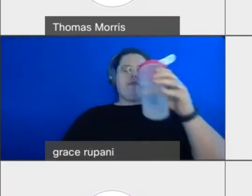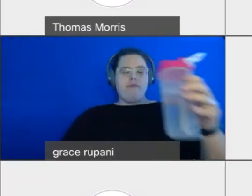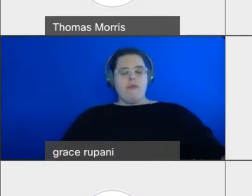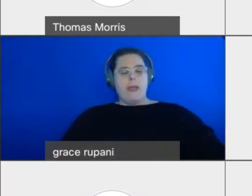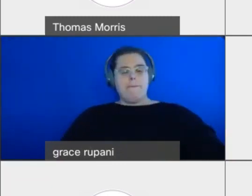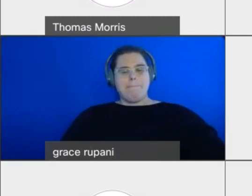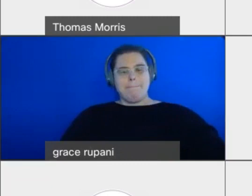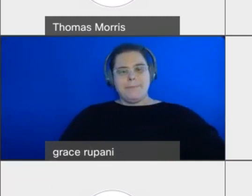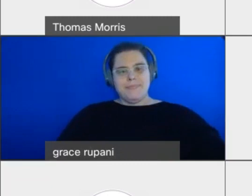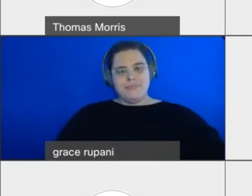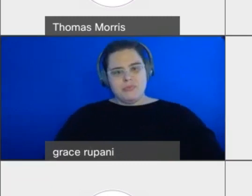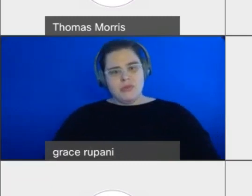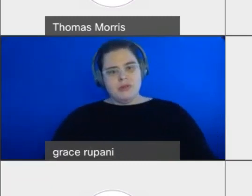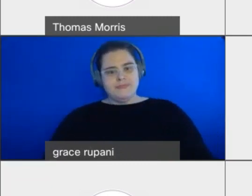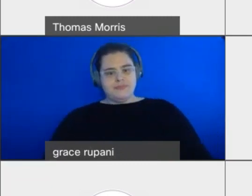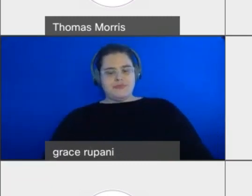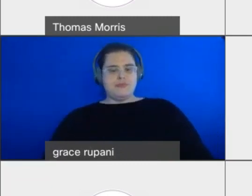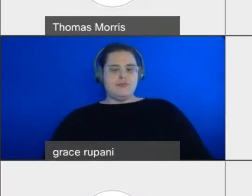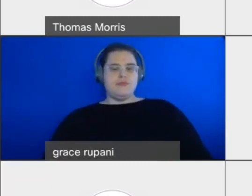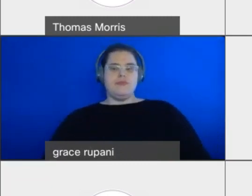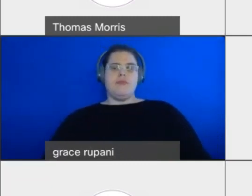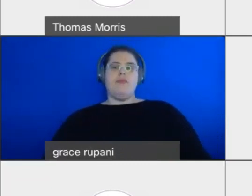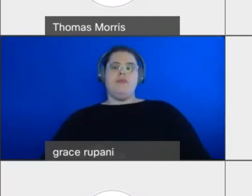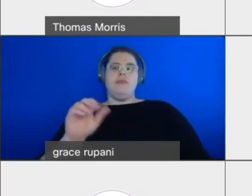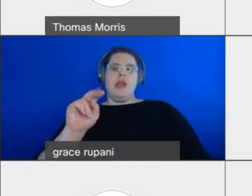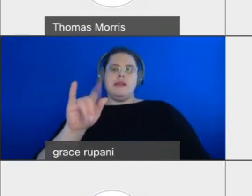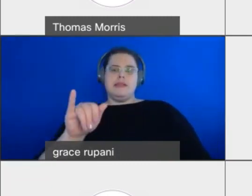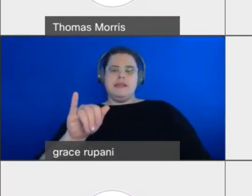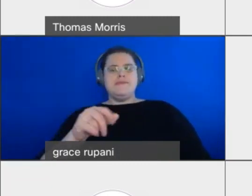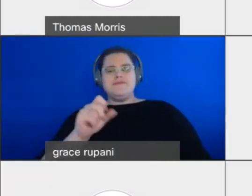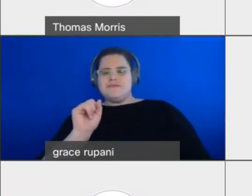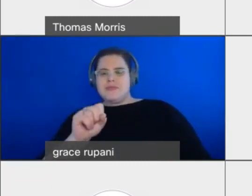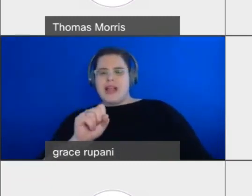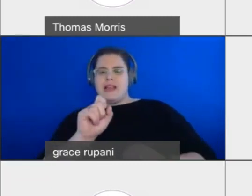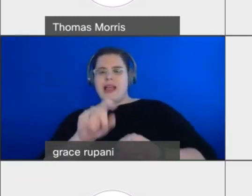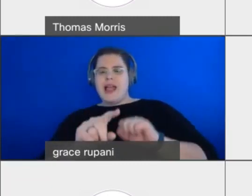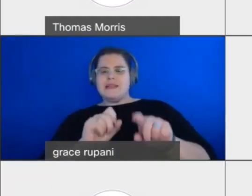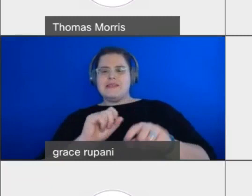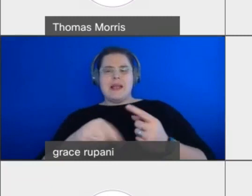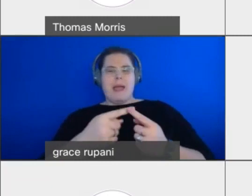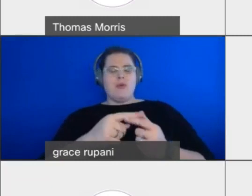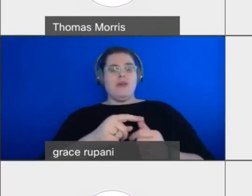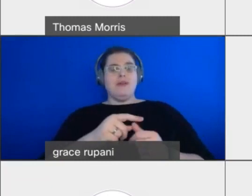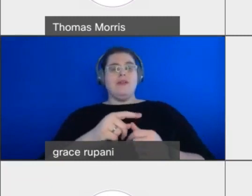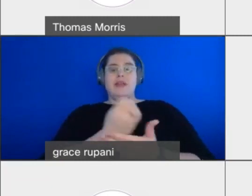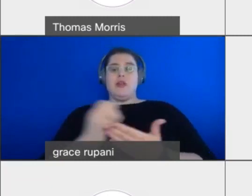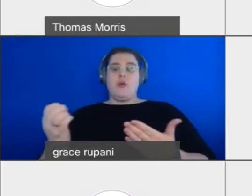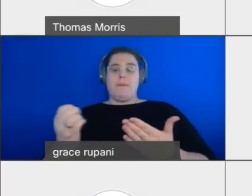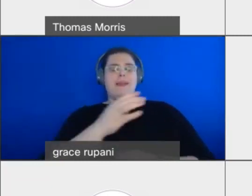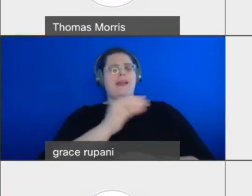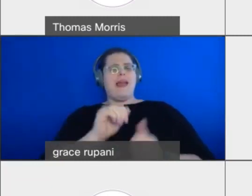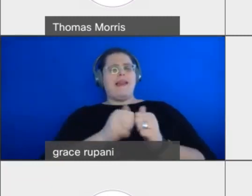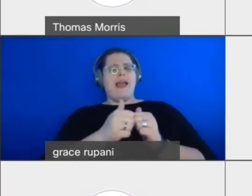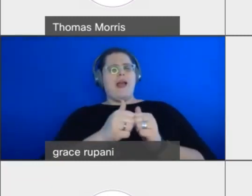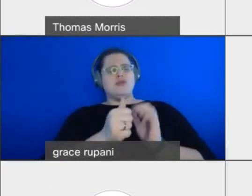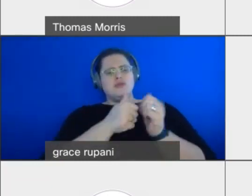So can we hear more about DDS plans to track availability of devices and proficiency in their use?